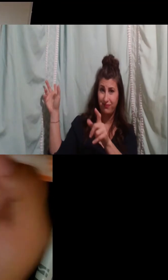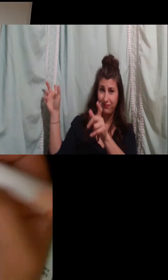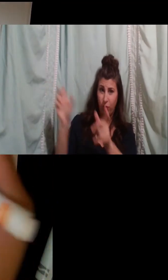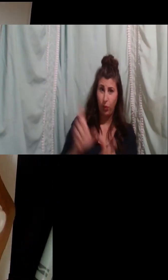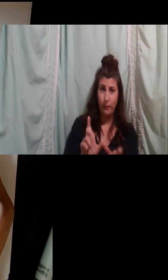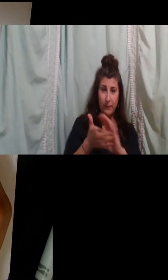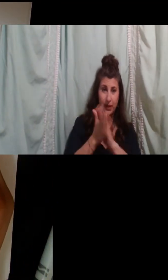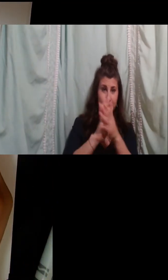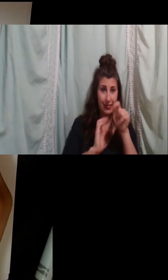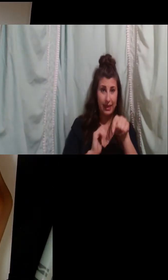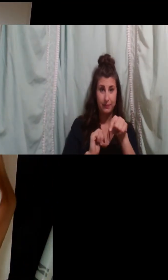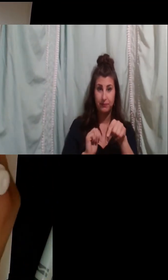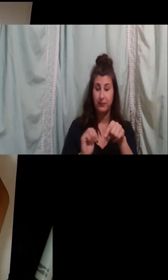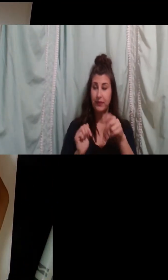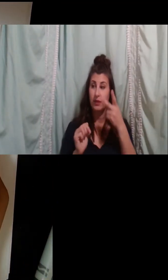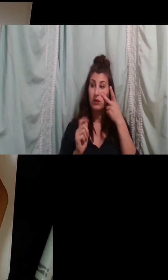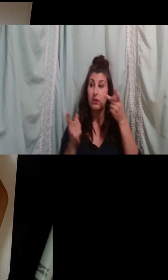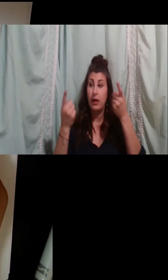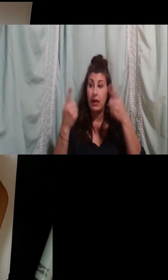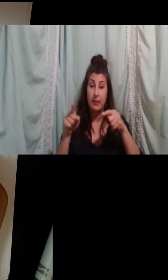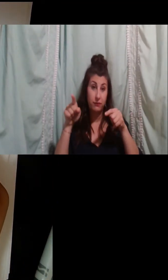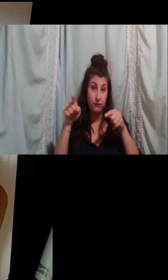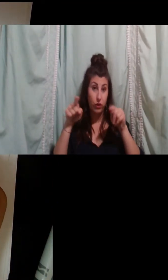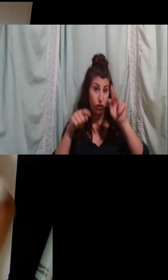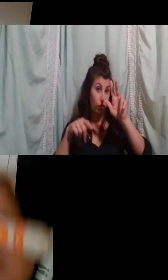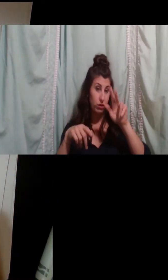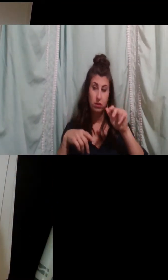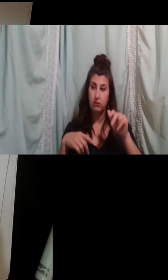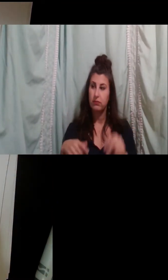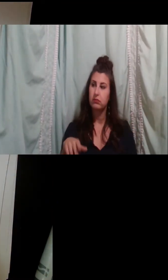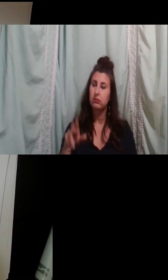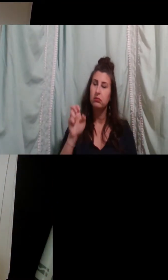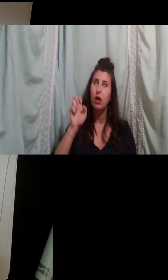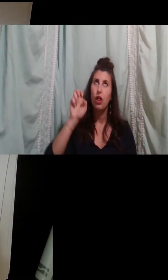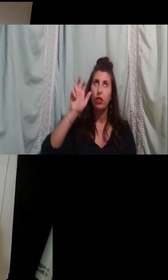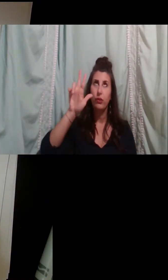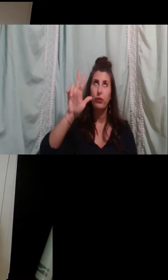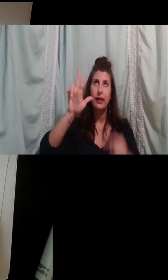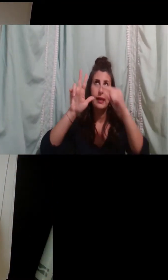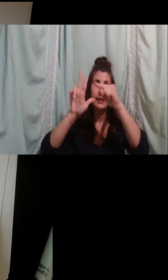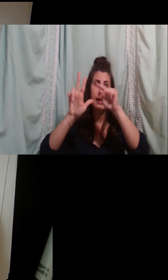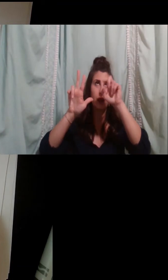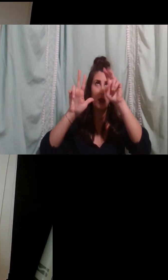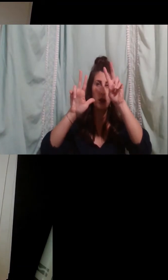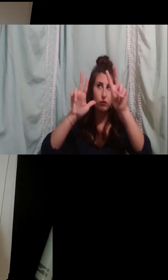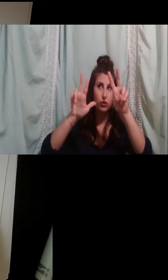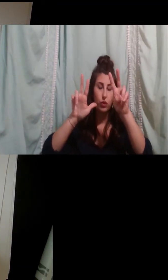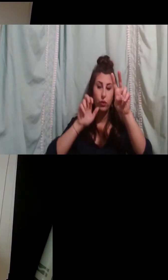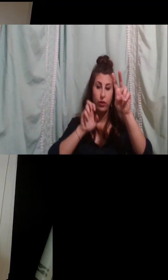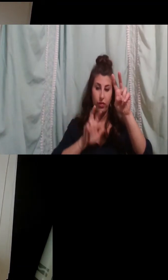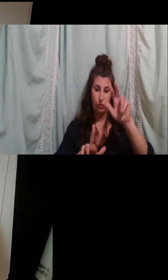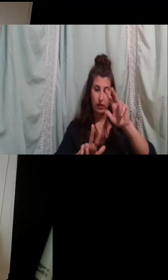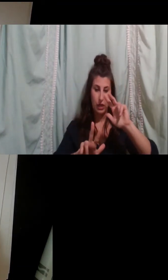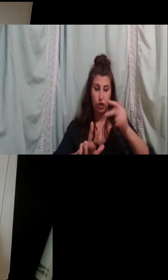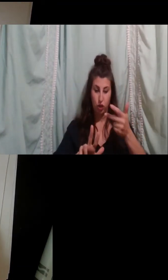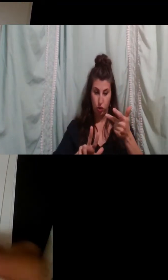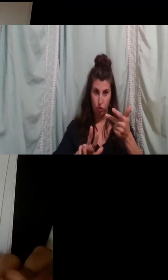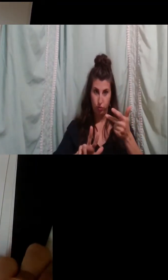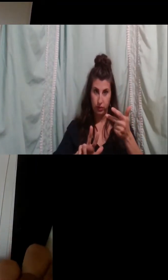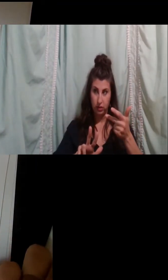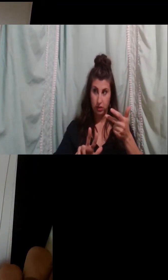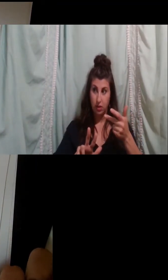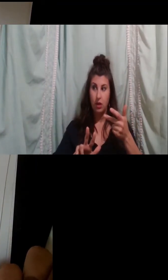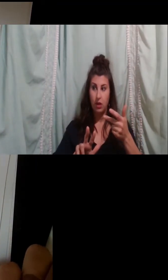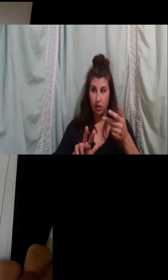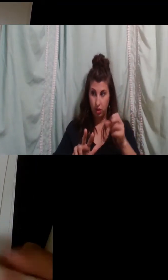into this. Now let's see what happens for this one. Okay, well I have 3 negative 2 over 3